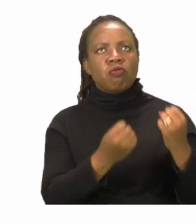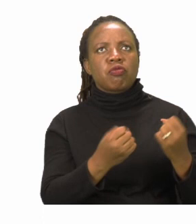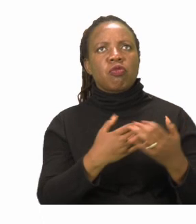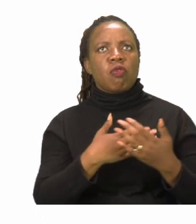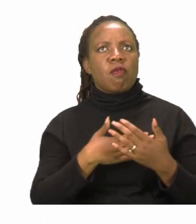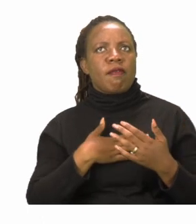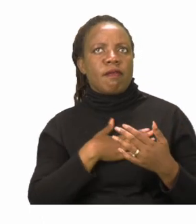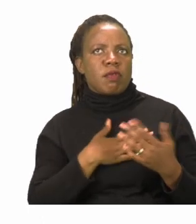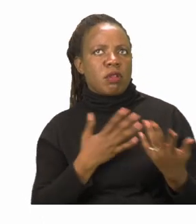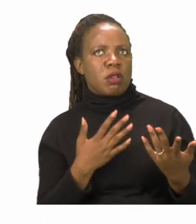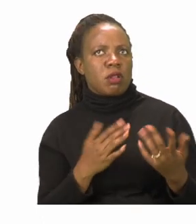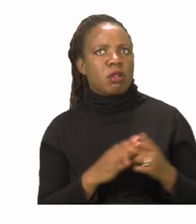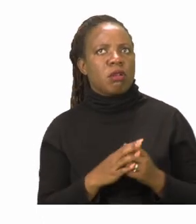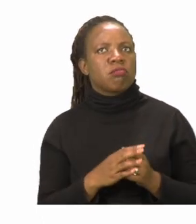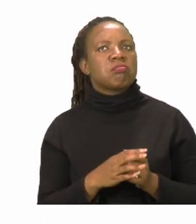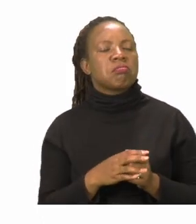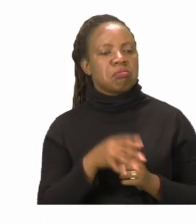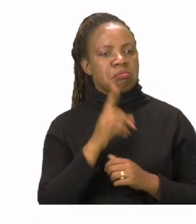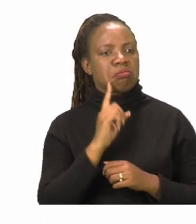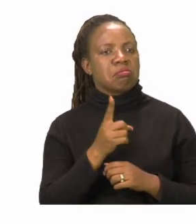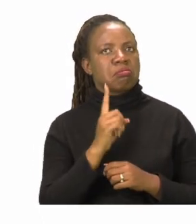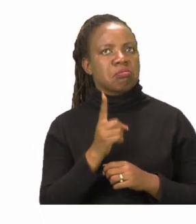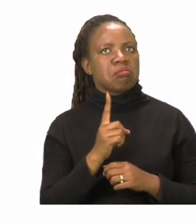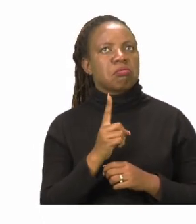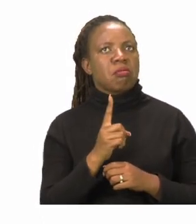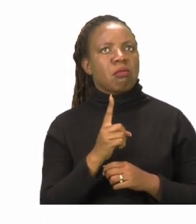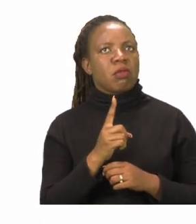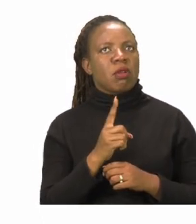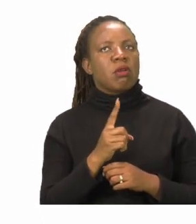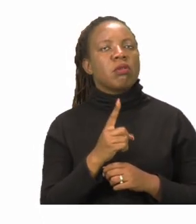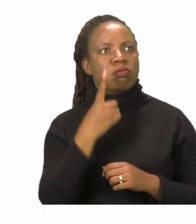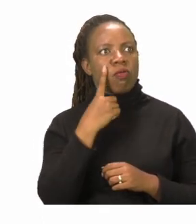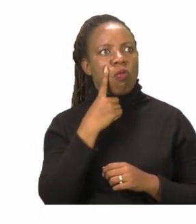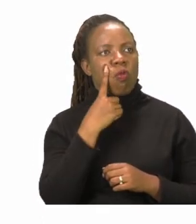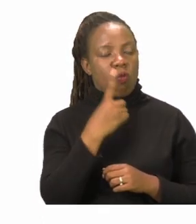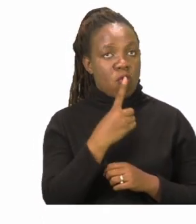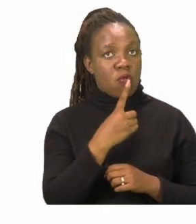someone. So we can go ahead and put a,